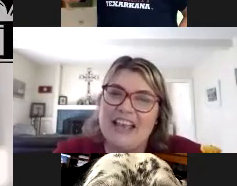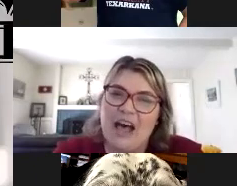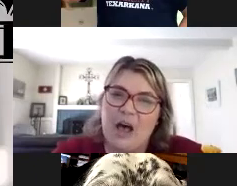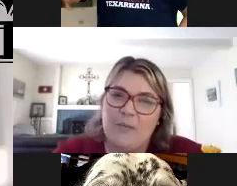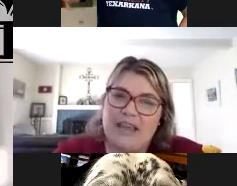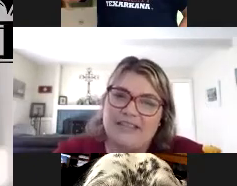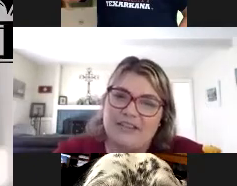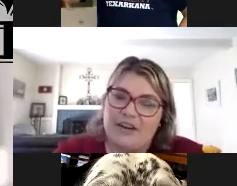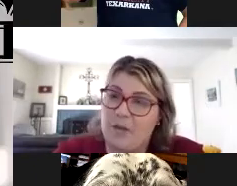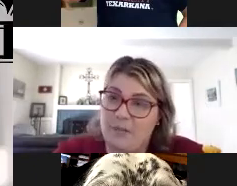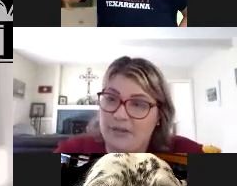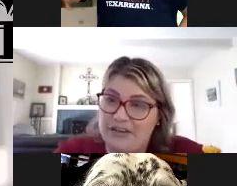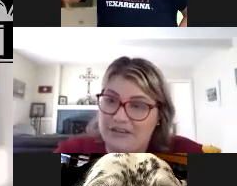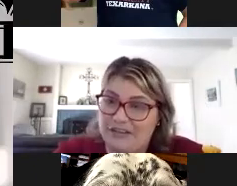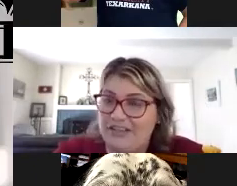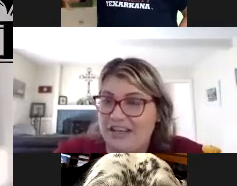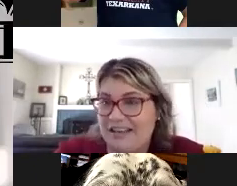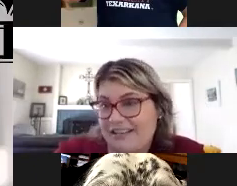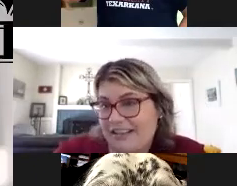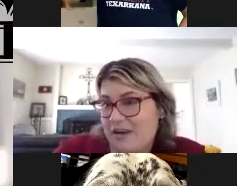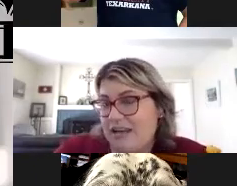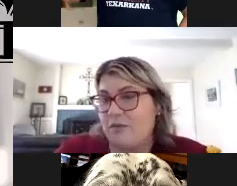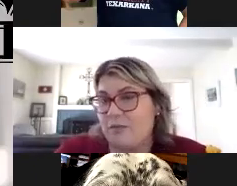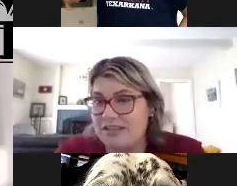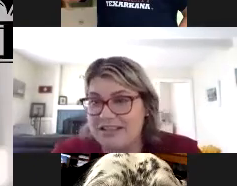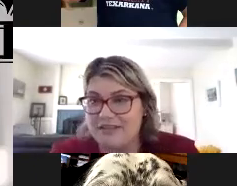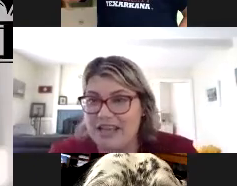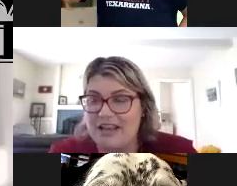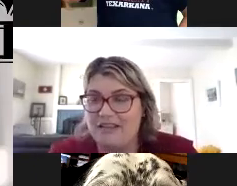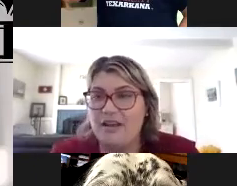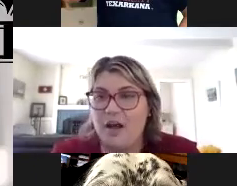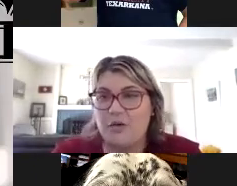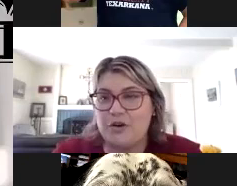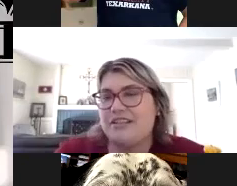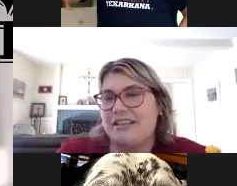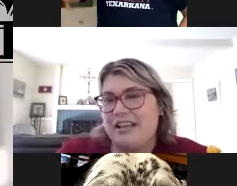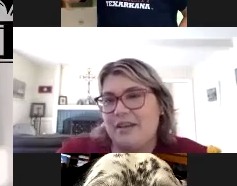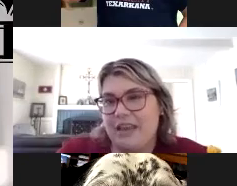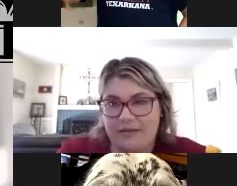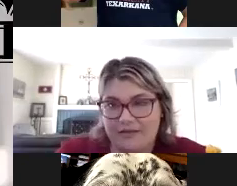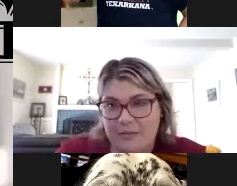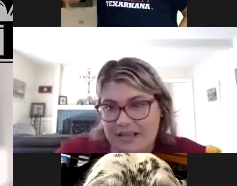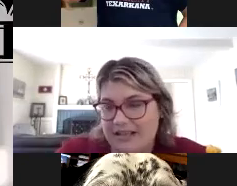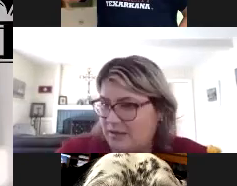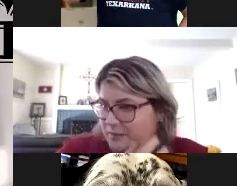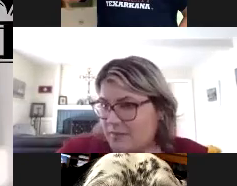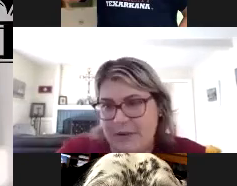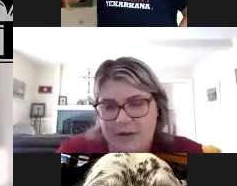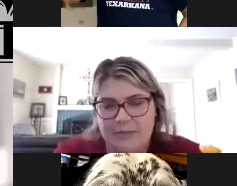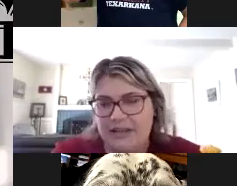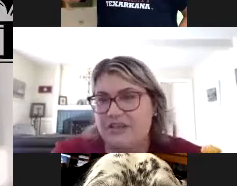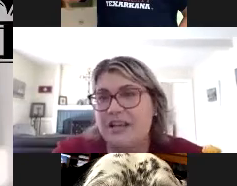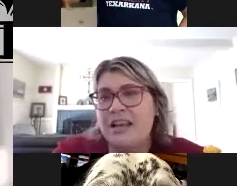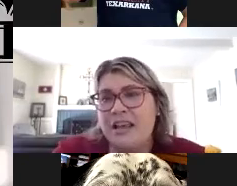and based on the population of each state, that's how many representatives they have apportioned to them in the House of Representatives based